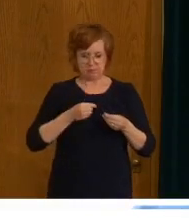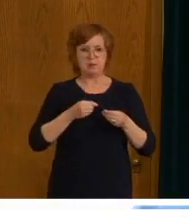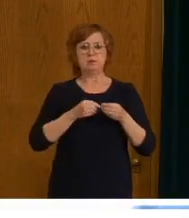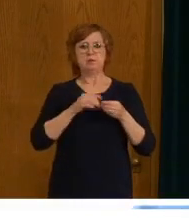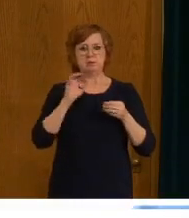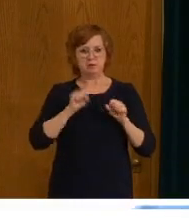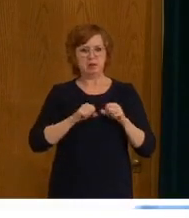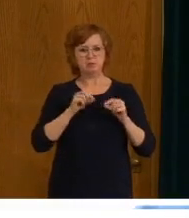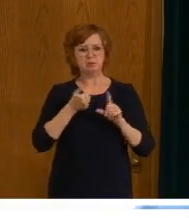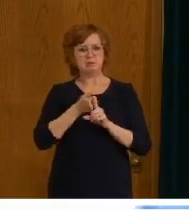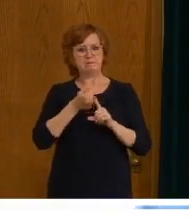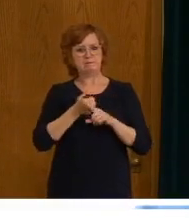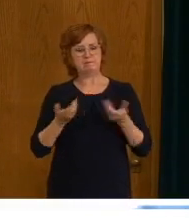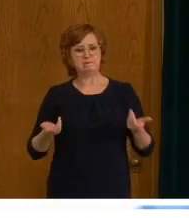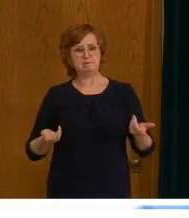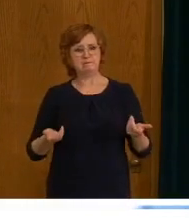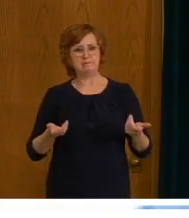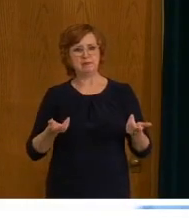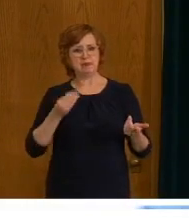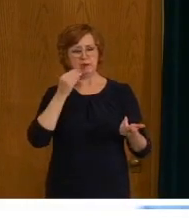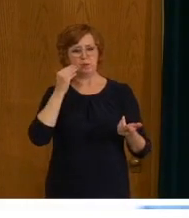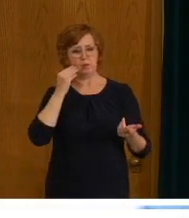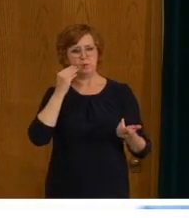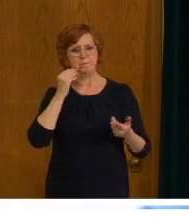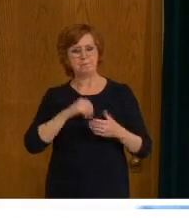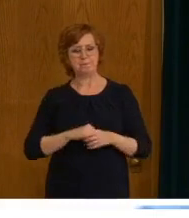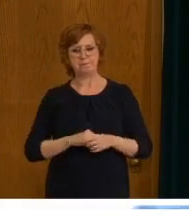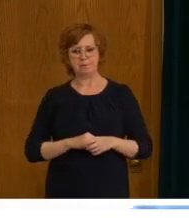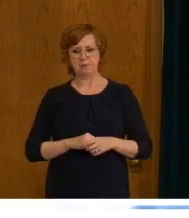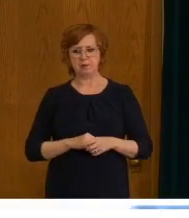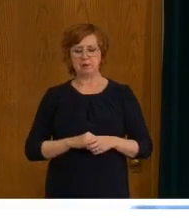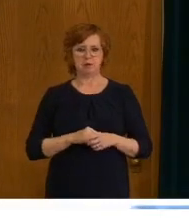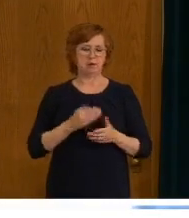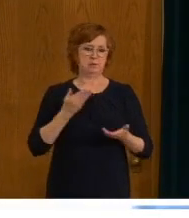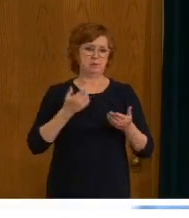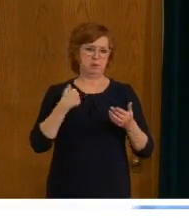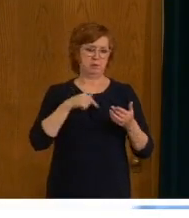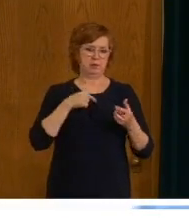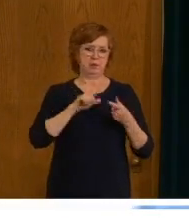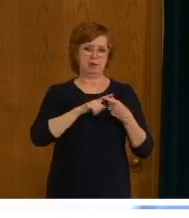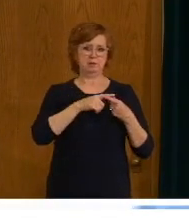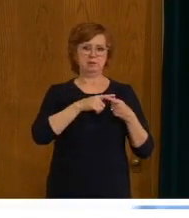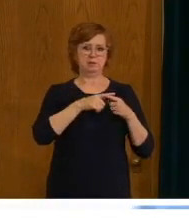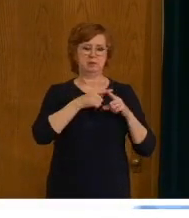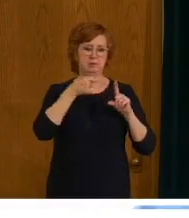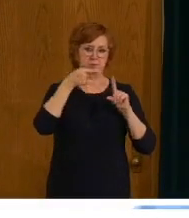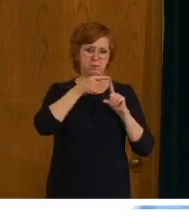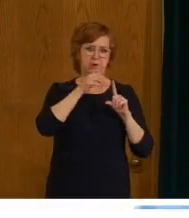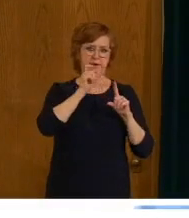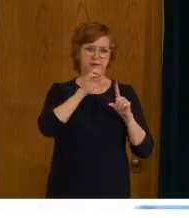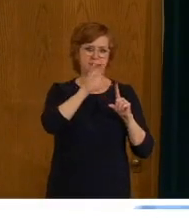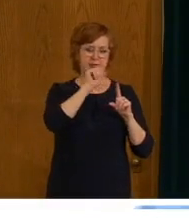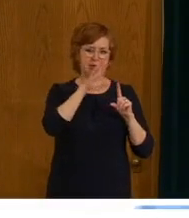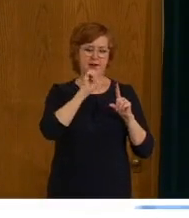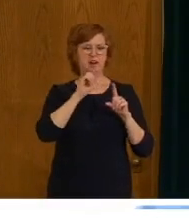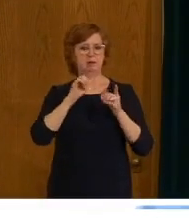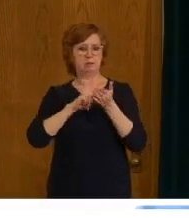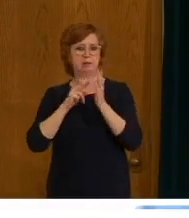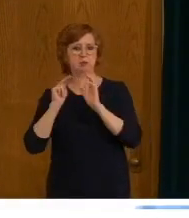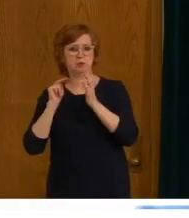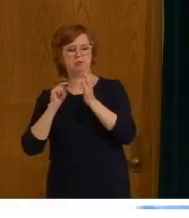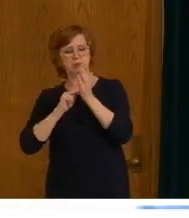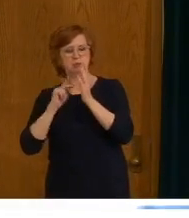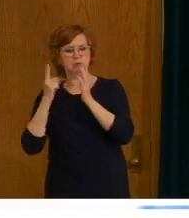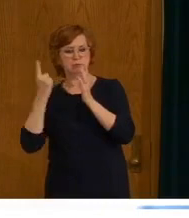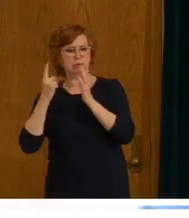think, high testing rates, whether point of care, home-based, or lab-based, are going to be critical for the next months as